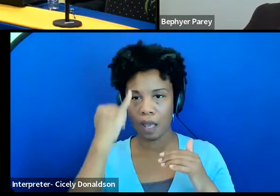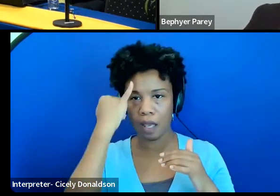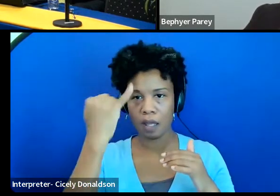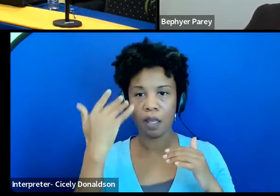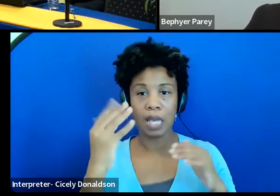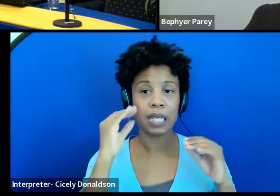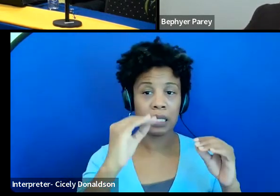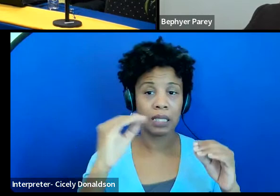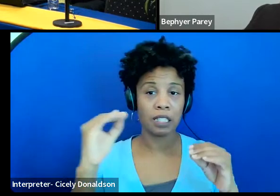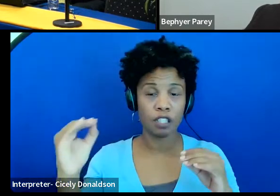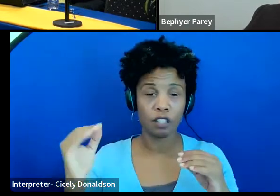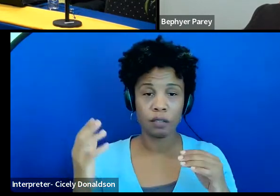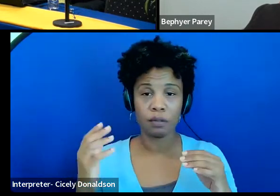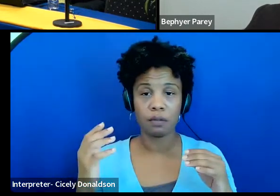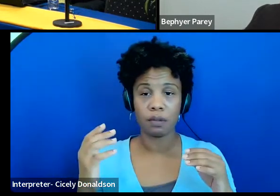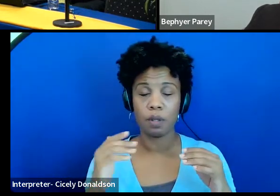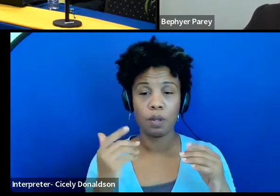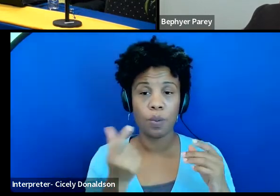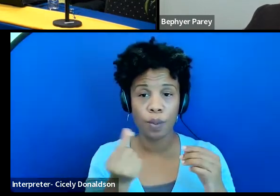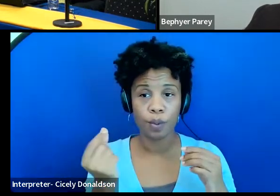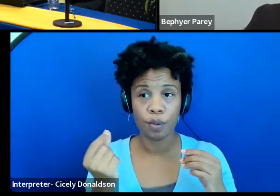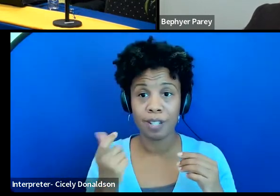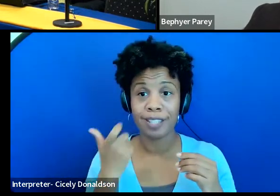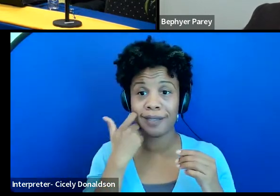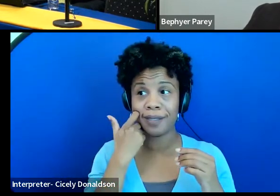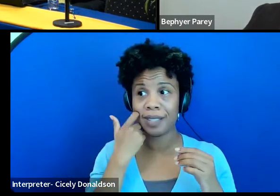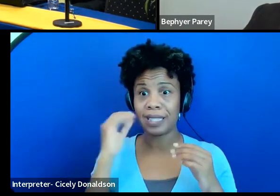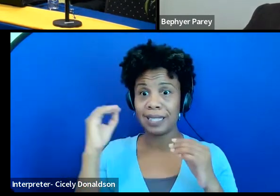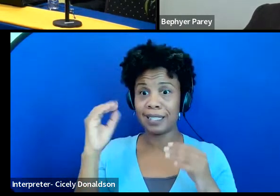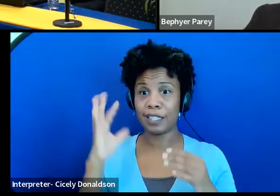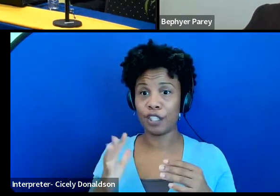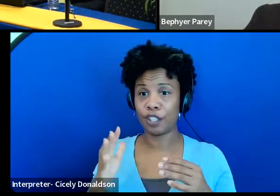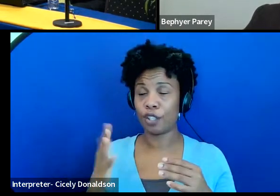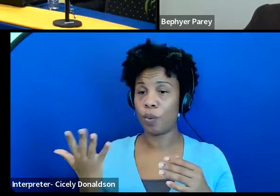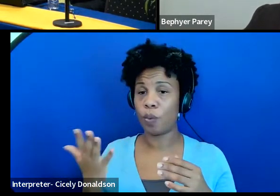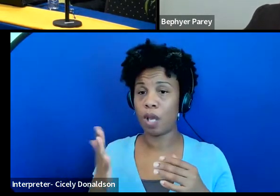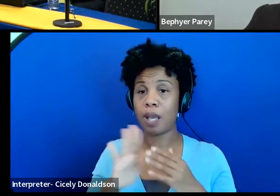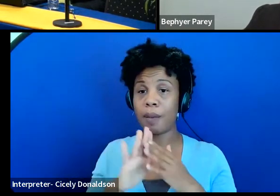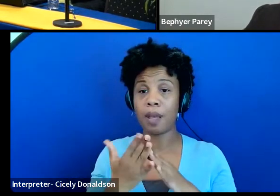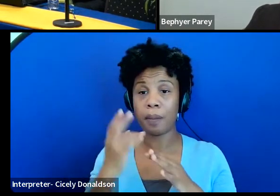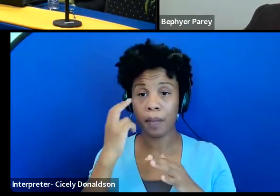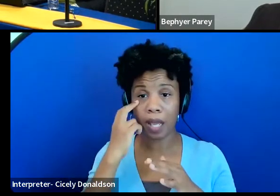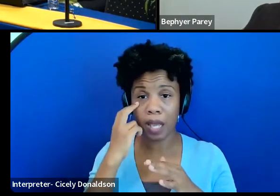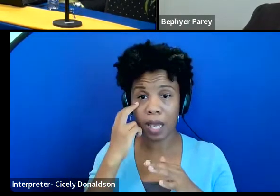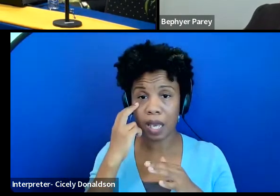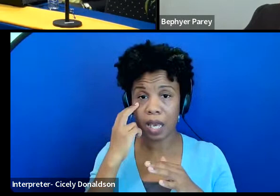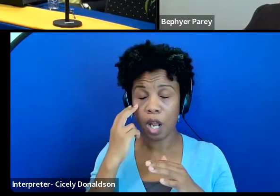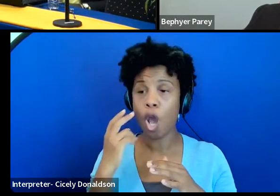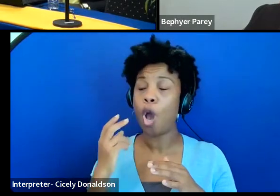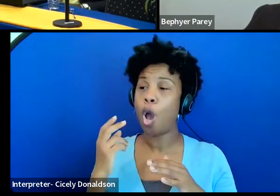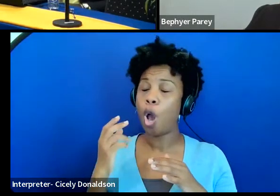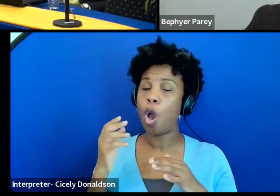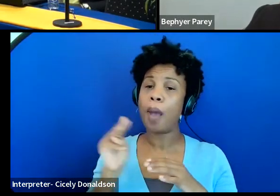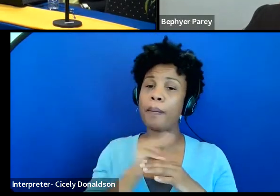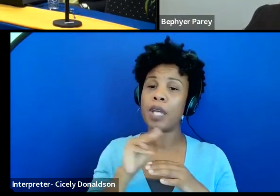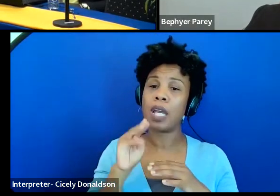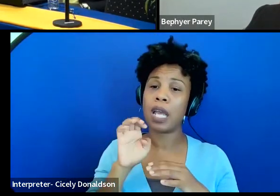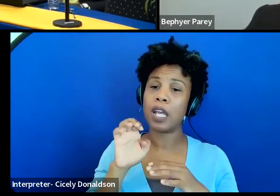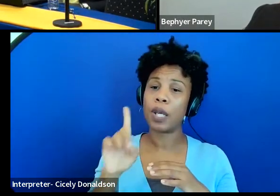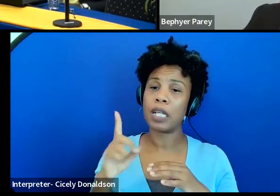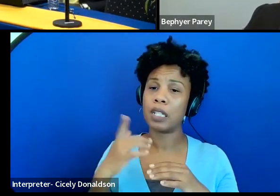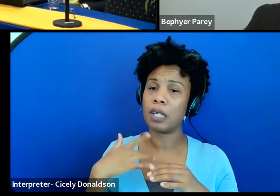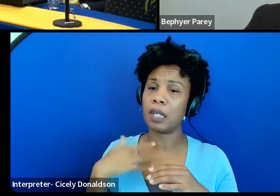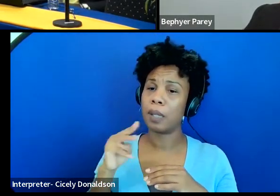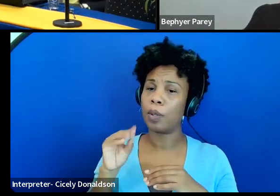blind. And the concept of the ministry was to send her off to the blind school. And, with